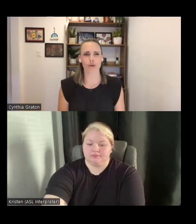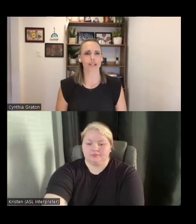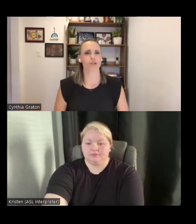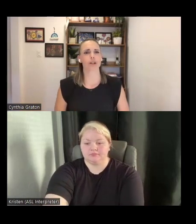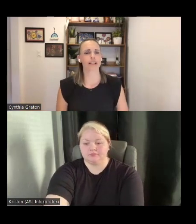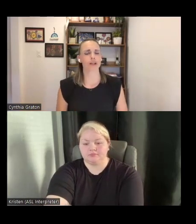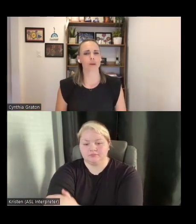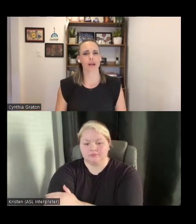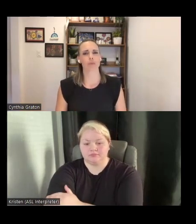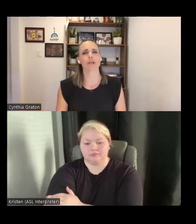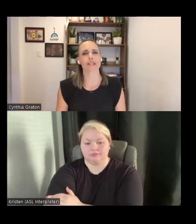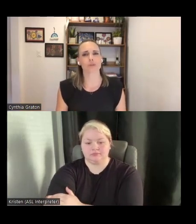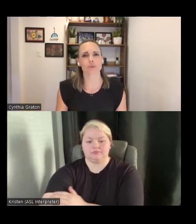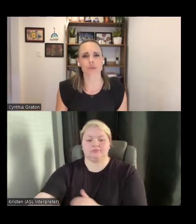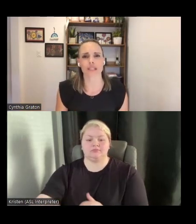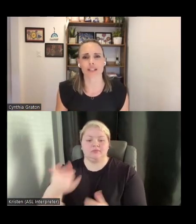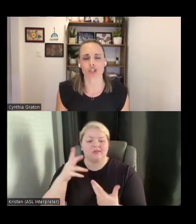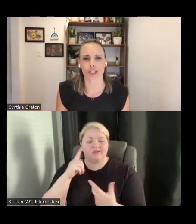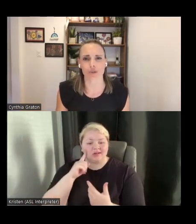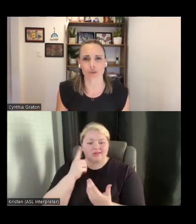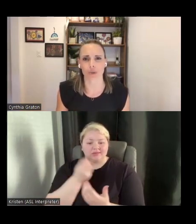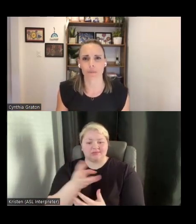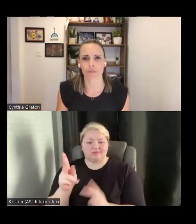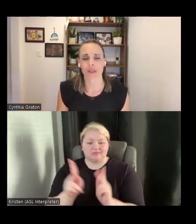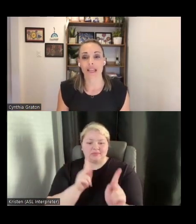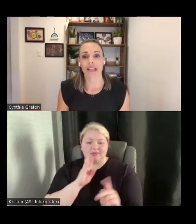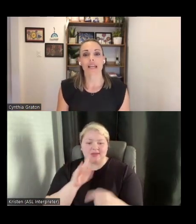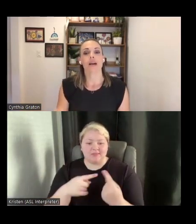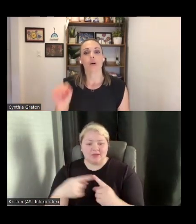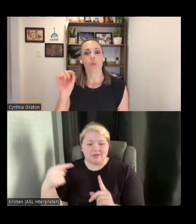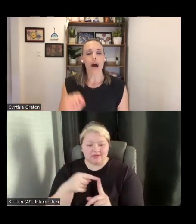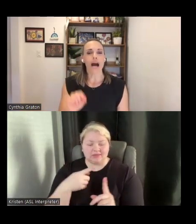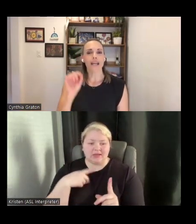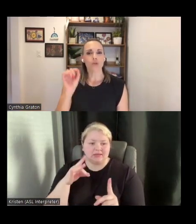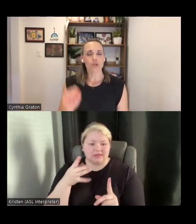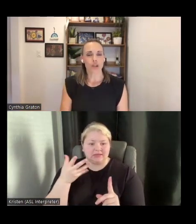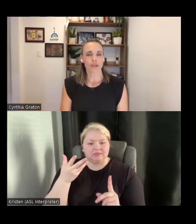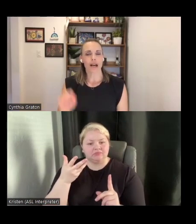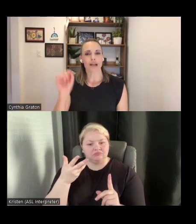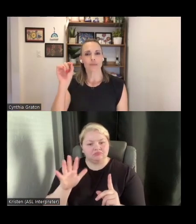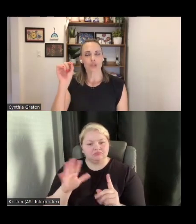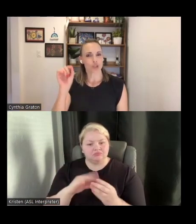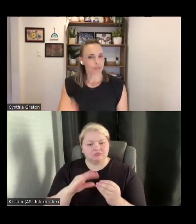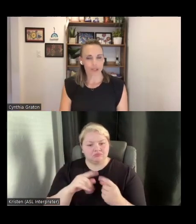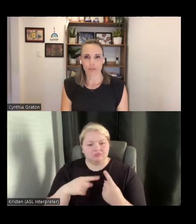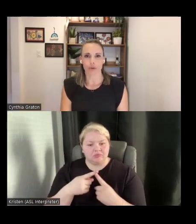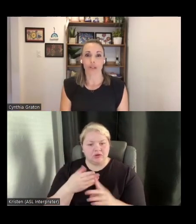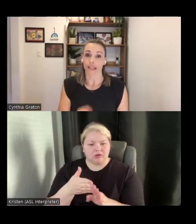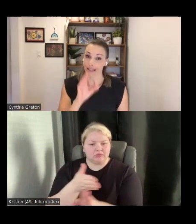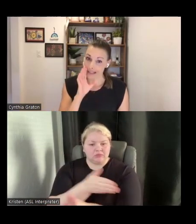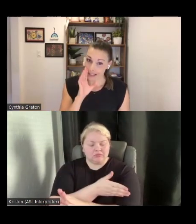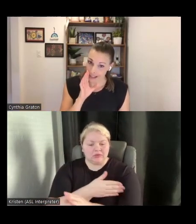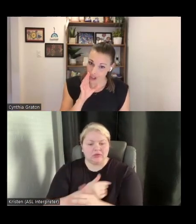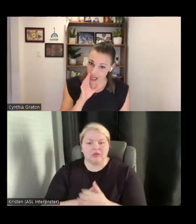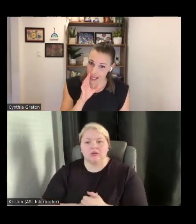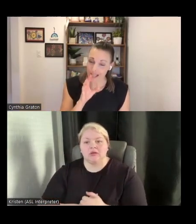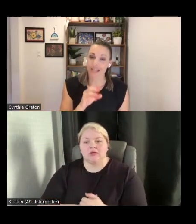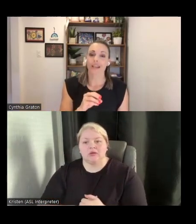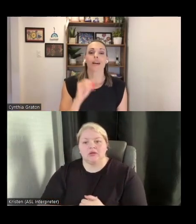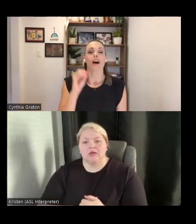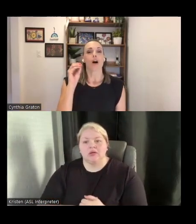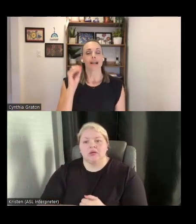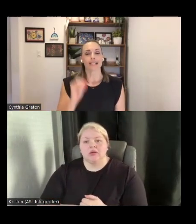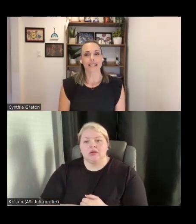quickly over it earlier when I was introducing Jake to you. Why do sometimes some people, in this case